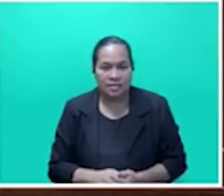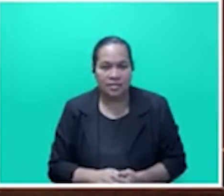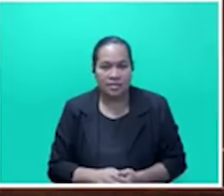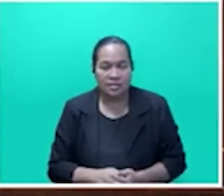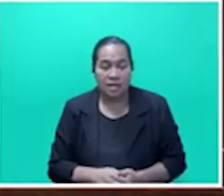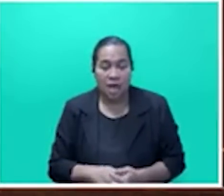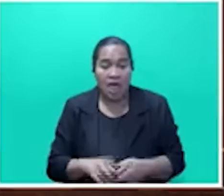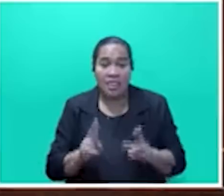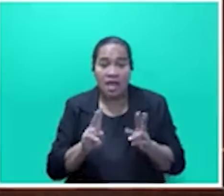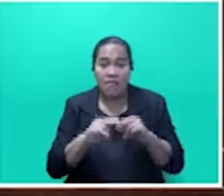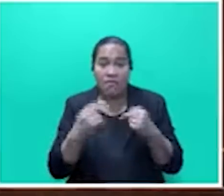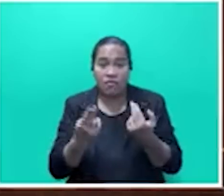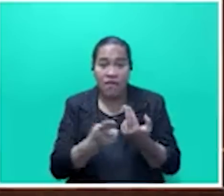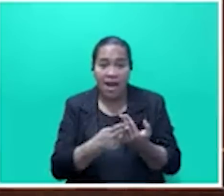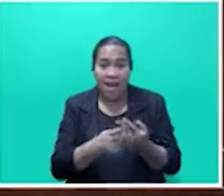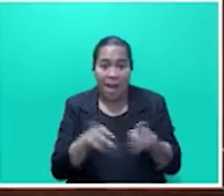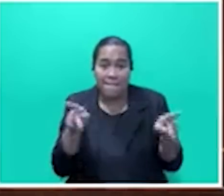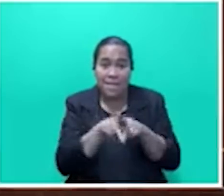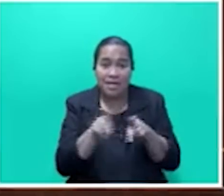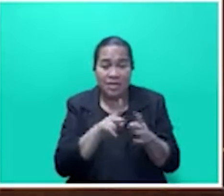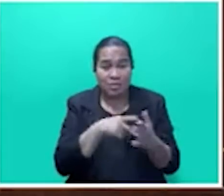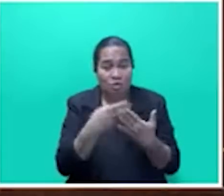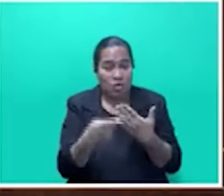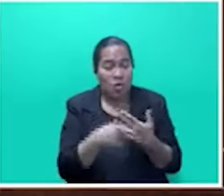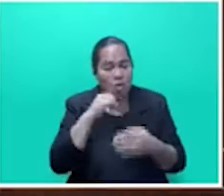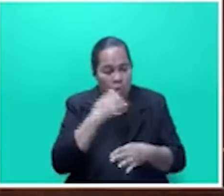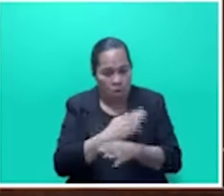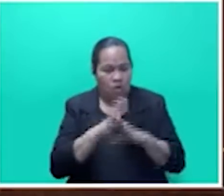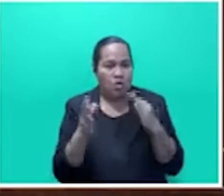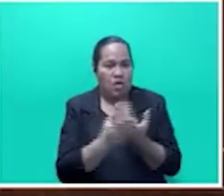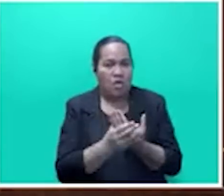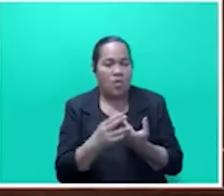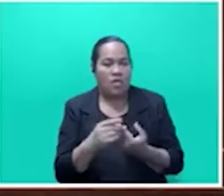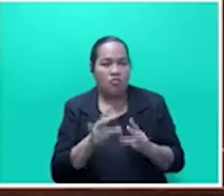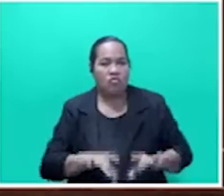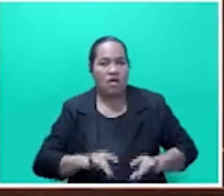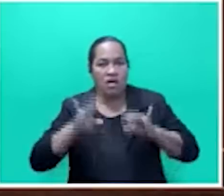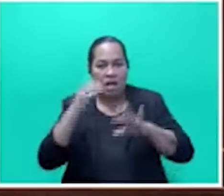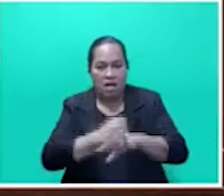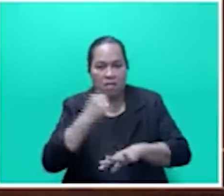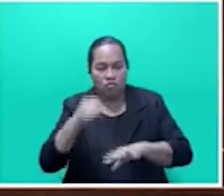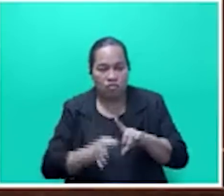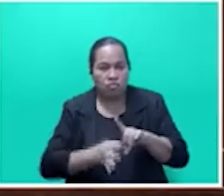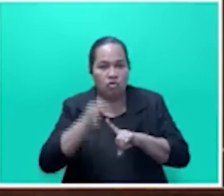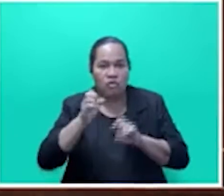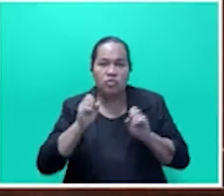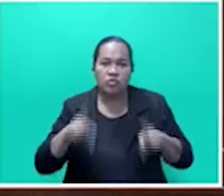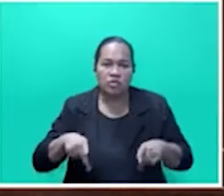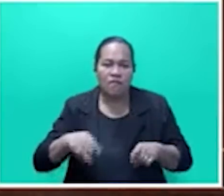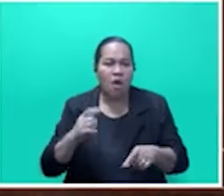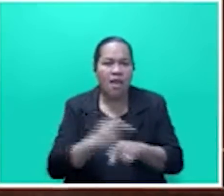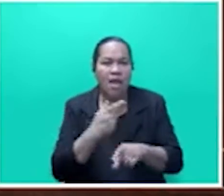The Ratu Wiliame Partnership Program, government will work closely with the Australian government to improve opportunities for labour